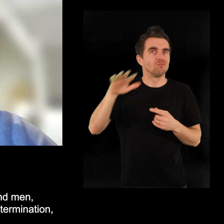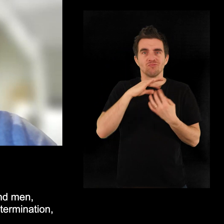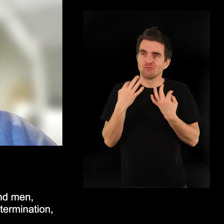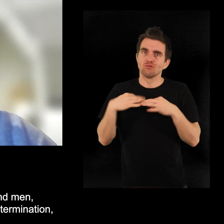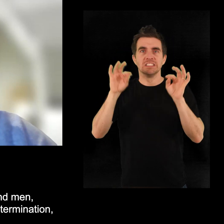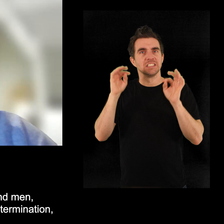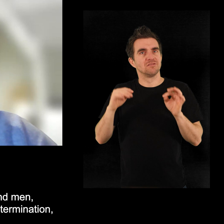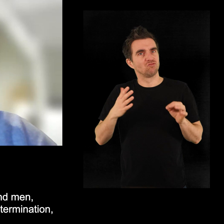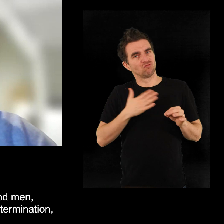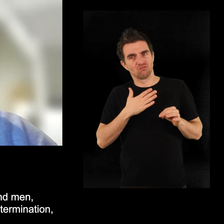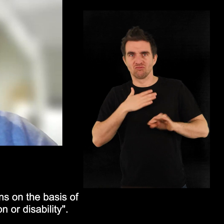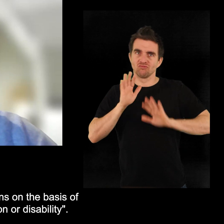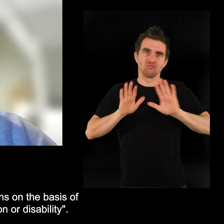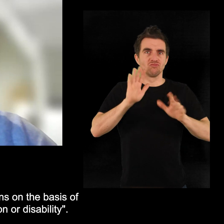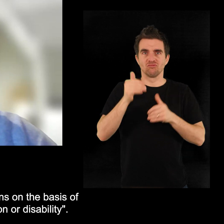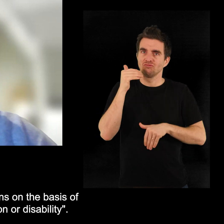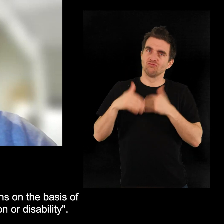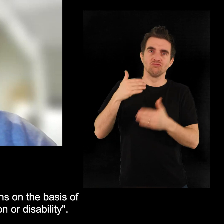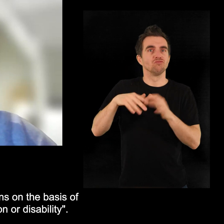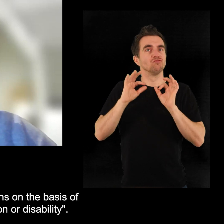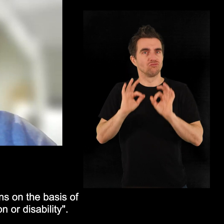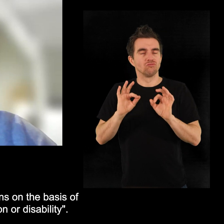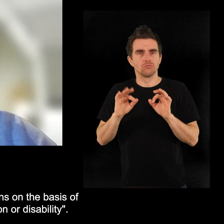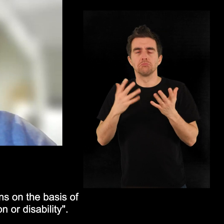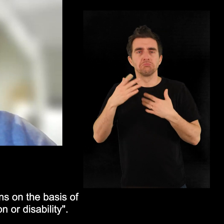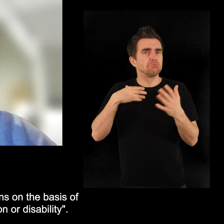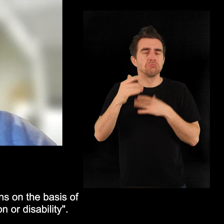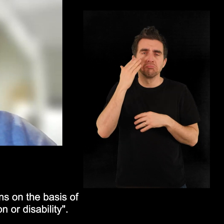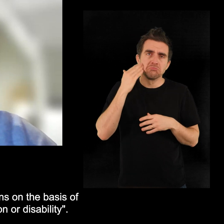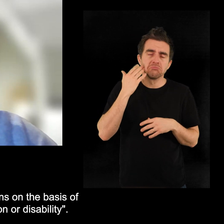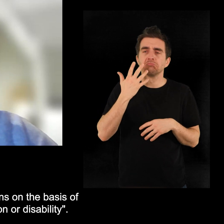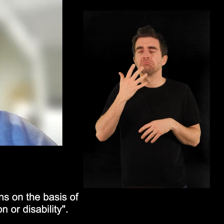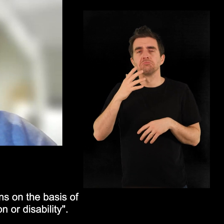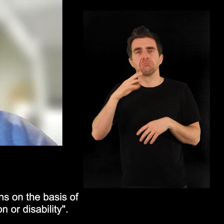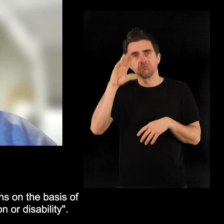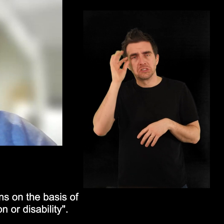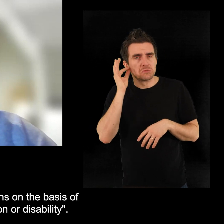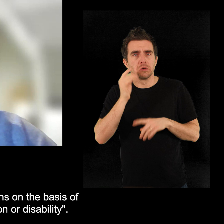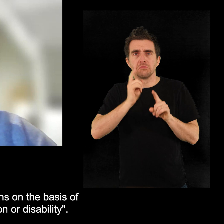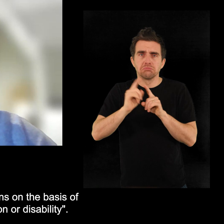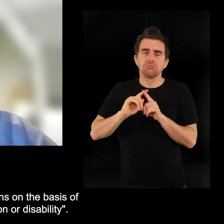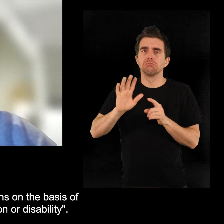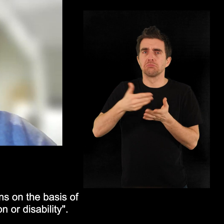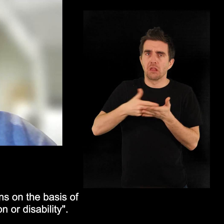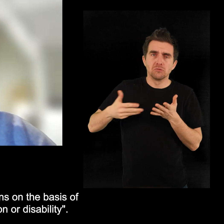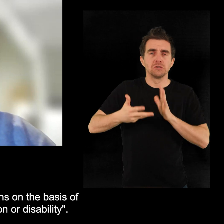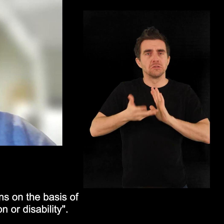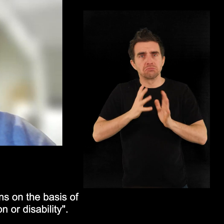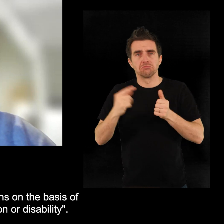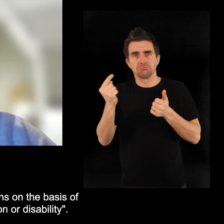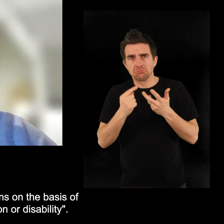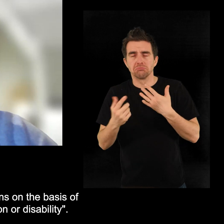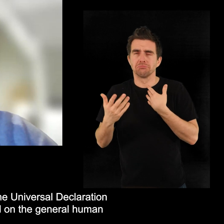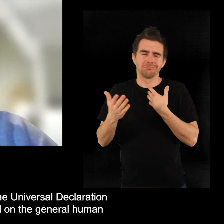freedom, self-determination, and the removal of distinctions on the basis of race, sex, language, or religion, or